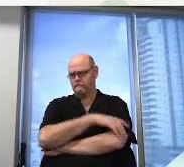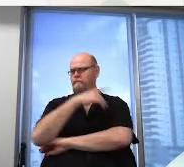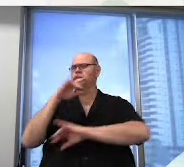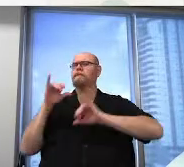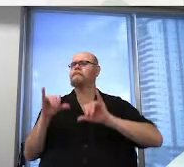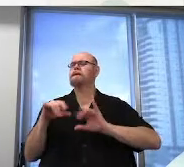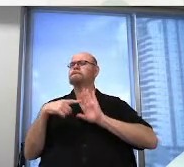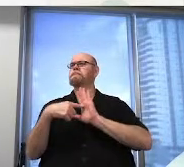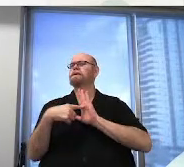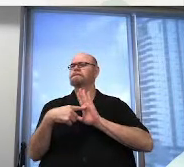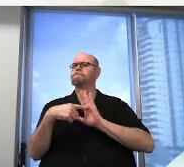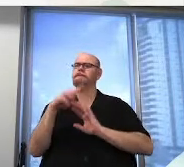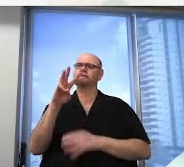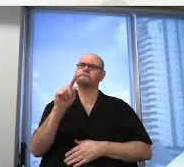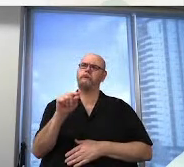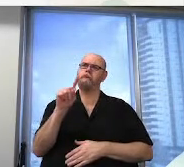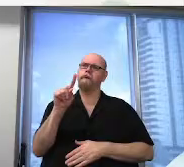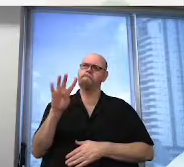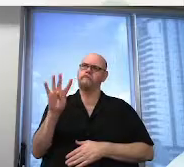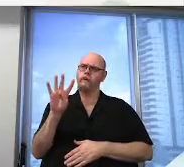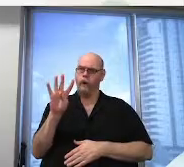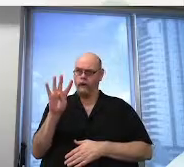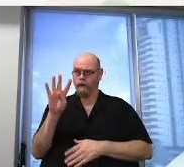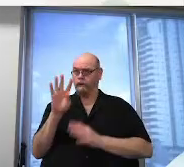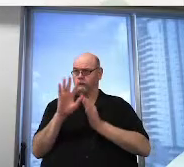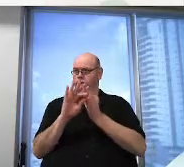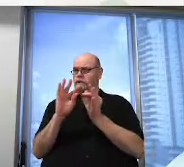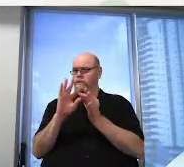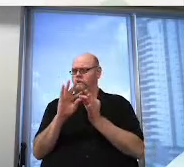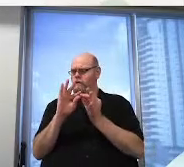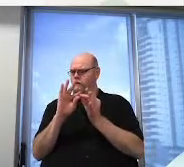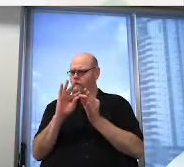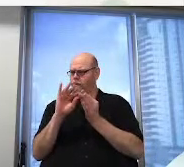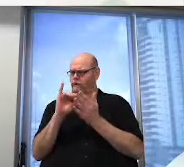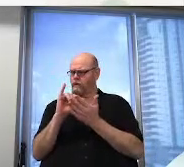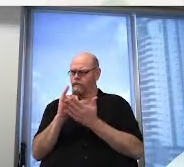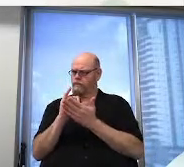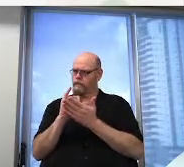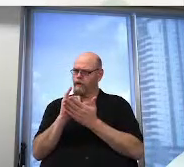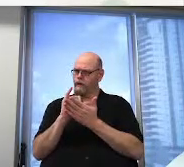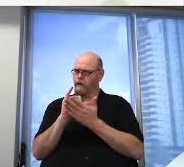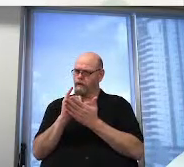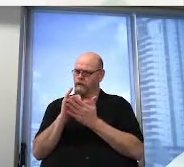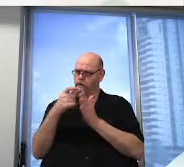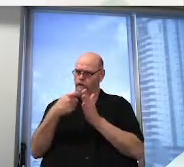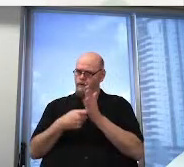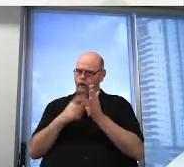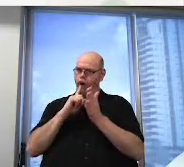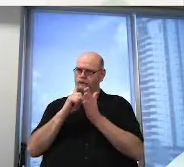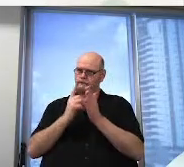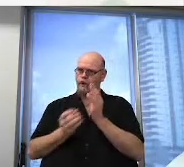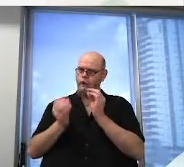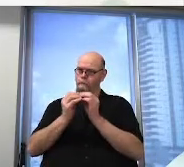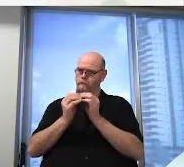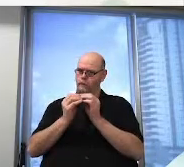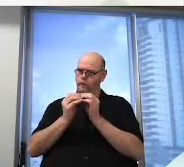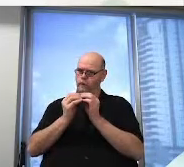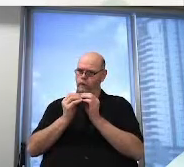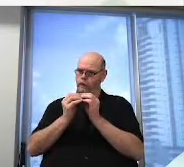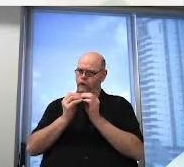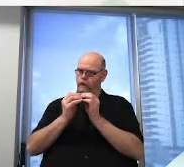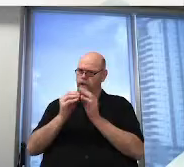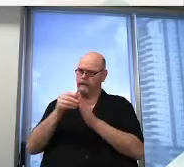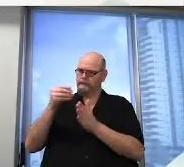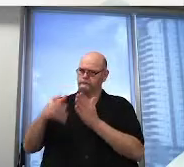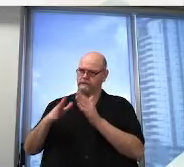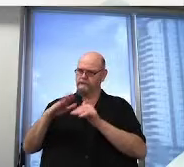This same exhibit, 6.14, happens to note that clearing costs are significantly more